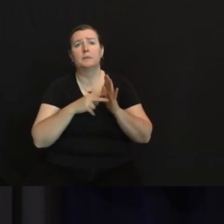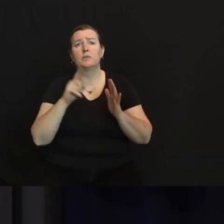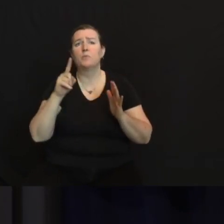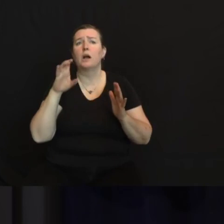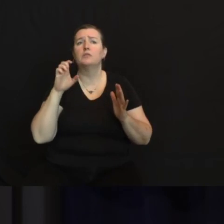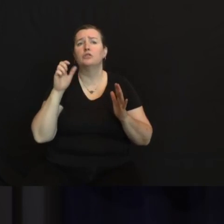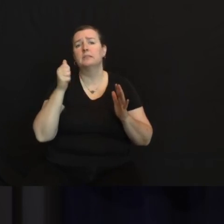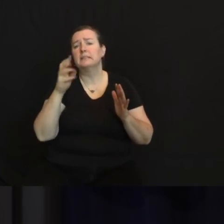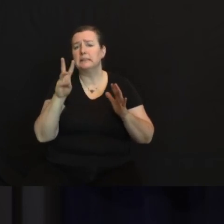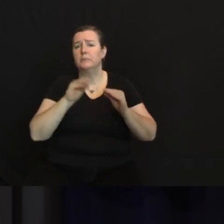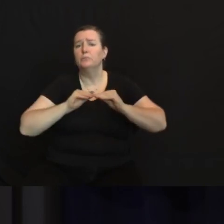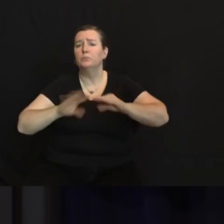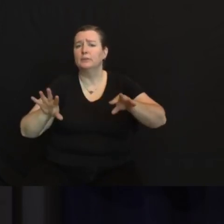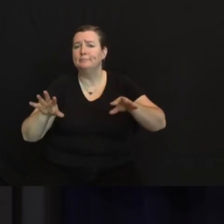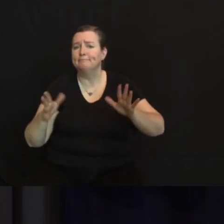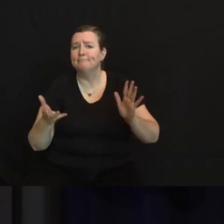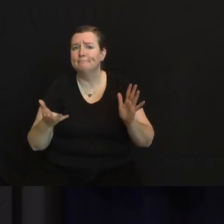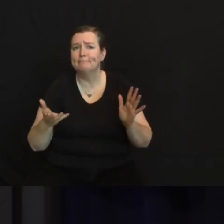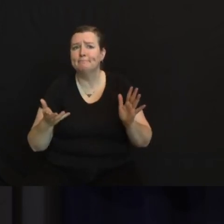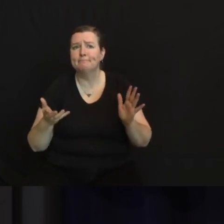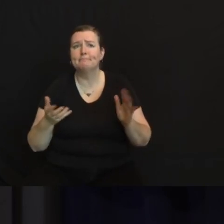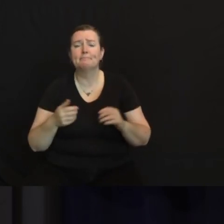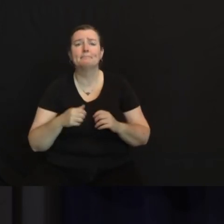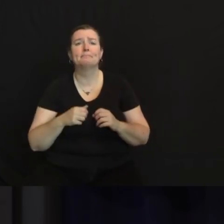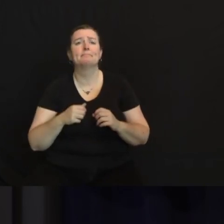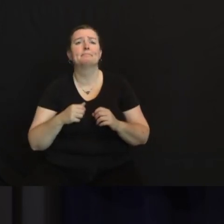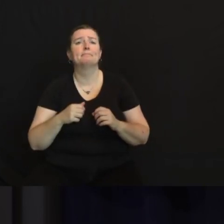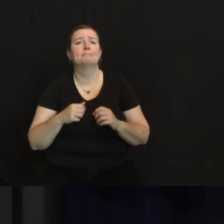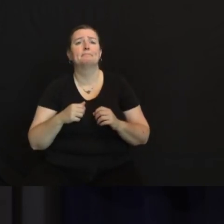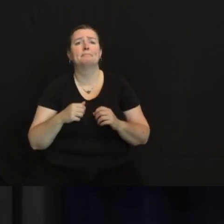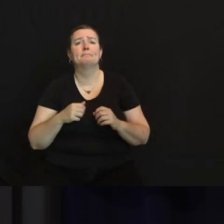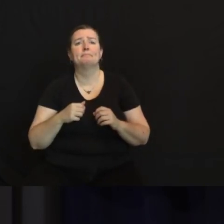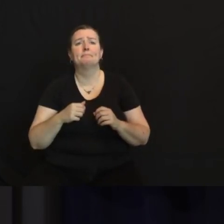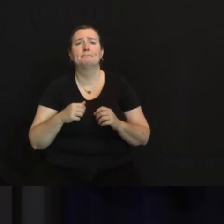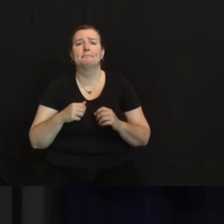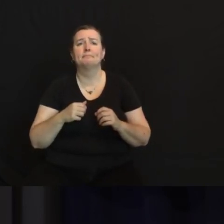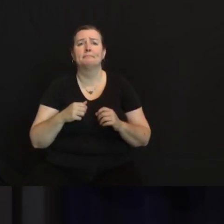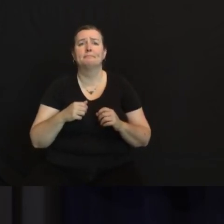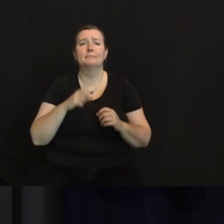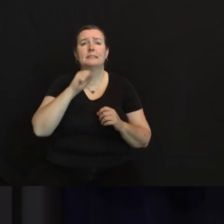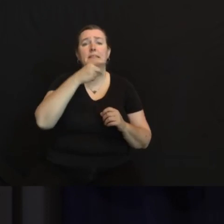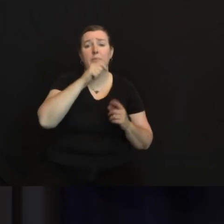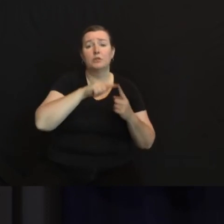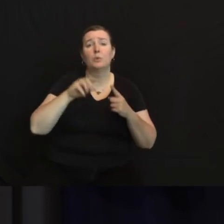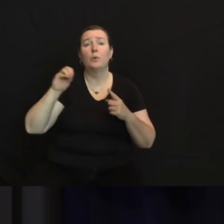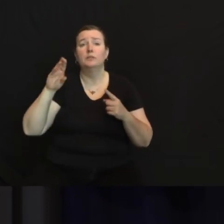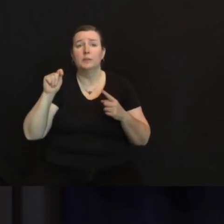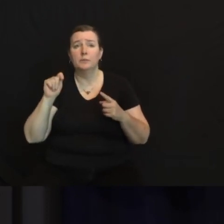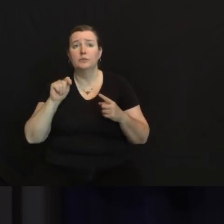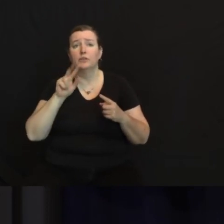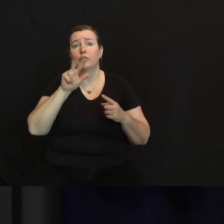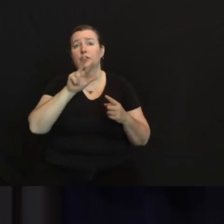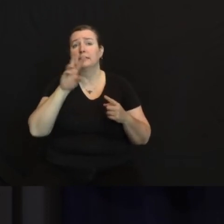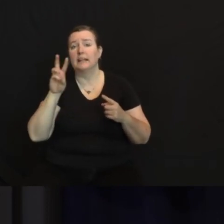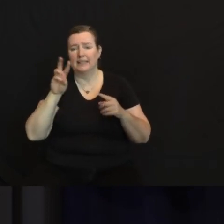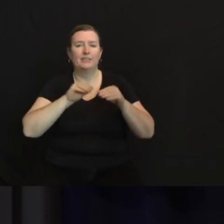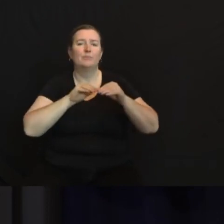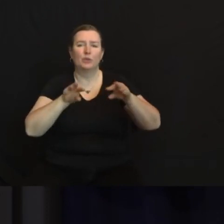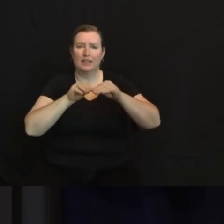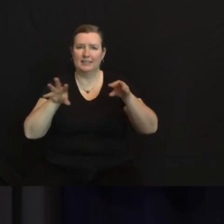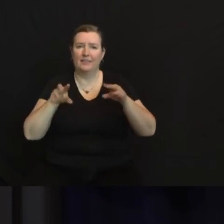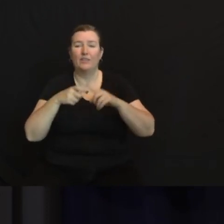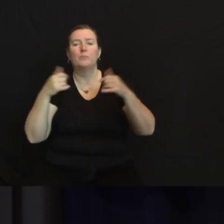the beginning of September to October 5th, tracking 36 outbreaks, the data again shows that gatherings and